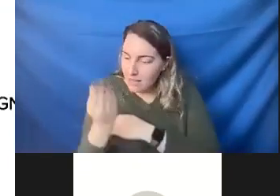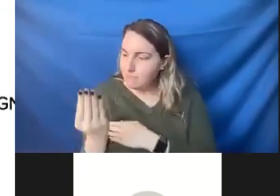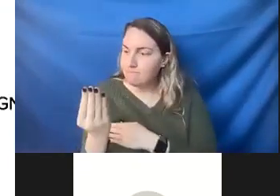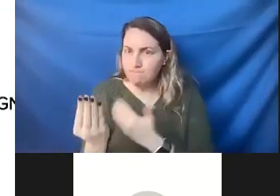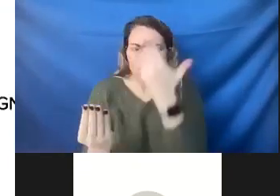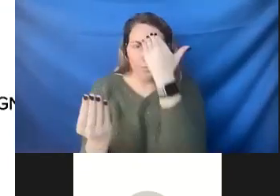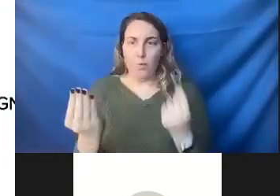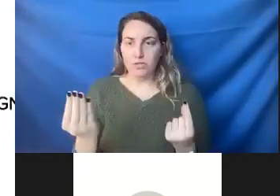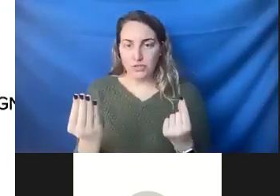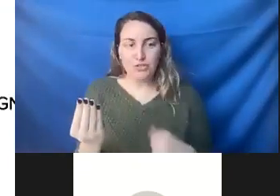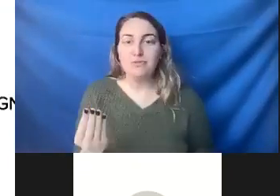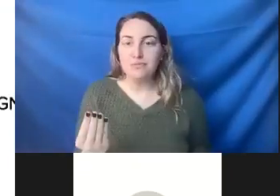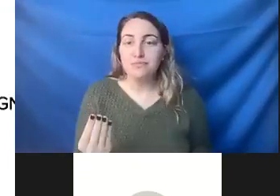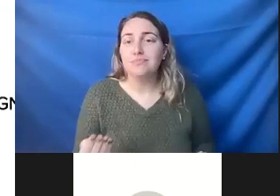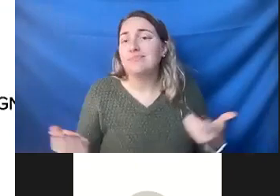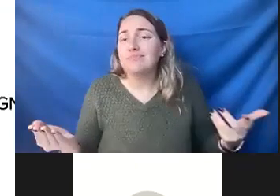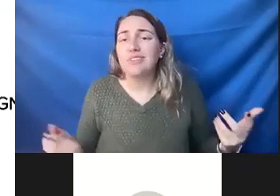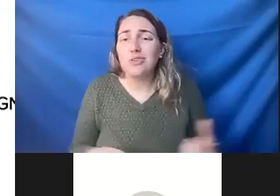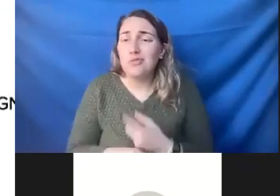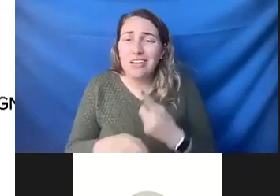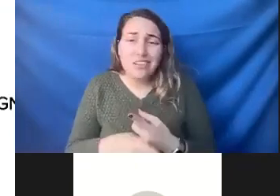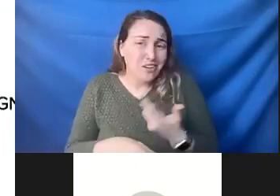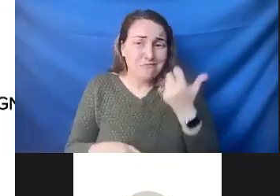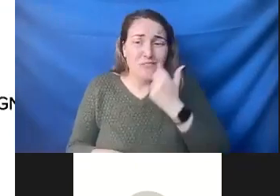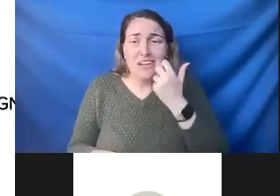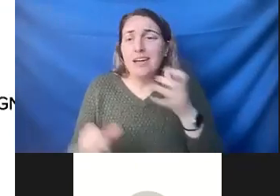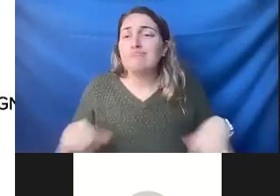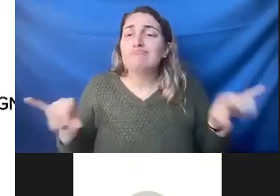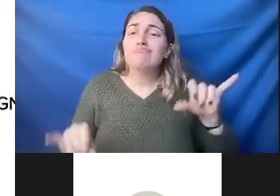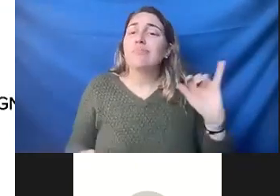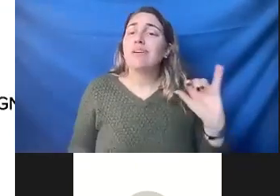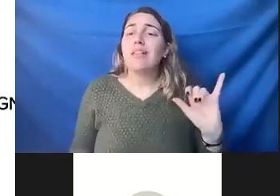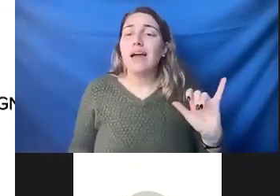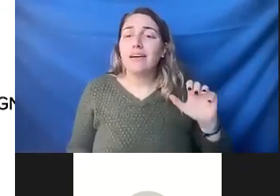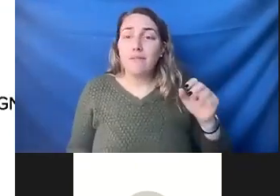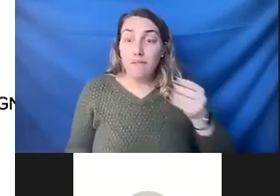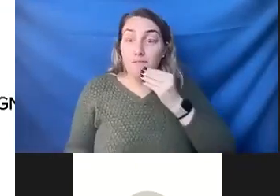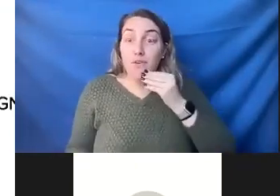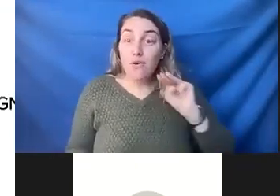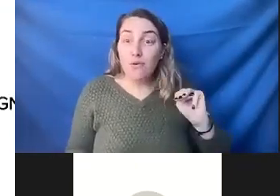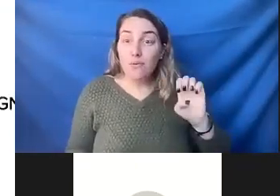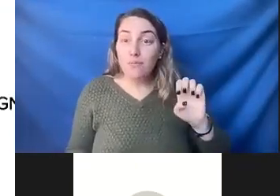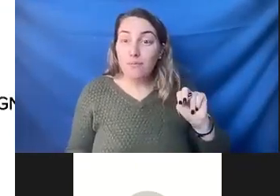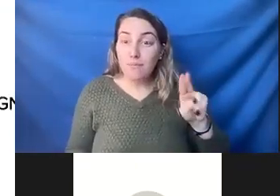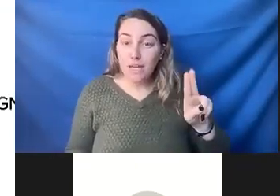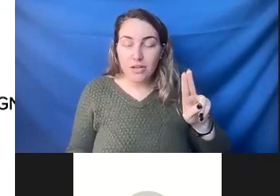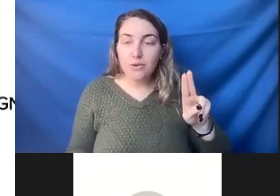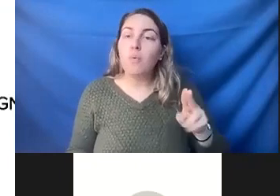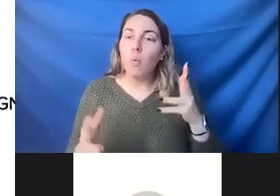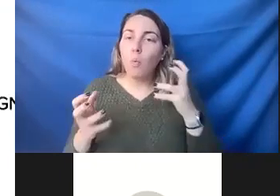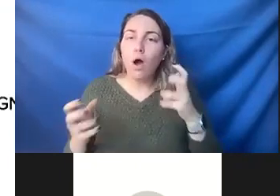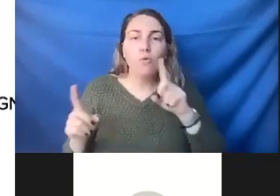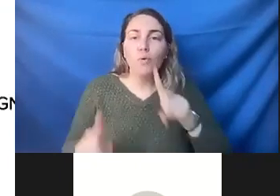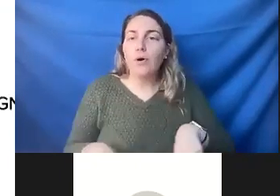things, if you're looking at a menu, you may want, pepperoni on your pizza, but then they're out of pepperoni. So you go with peppers